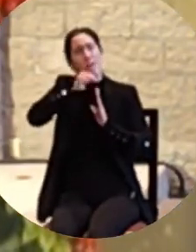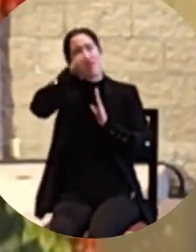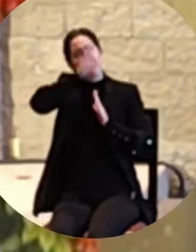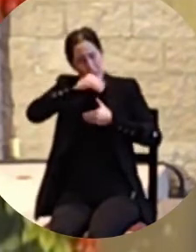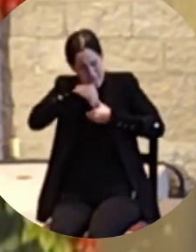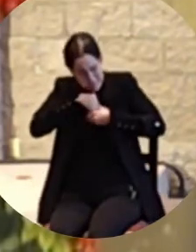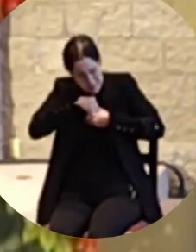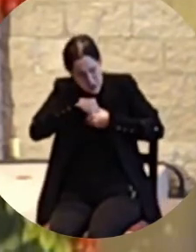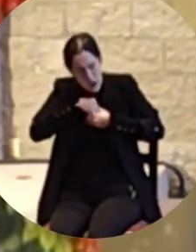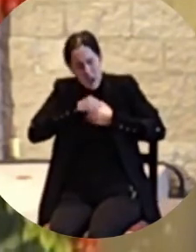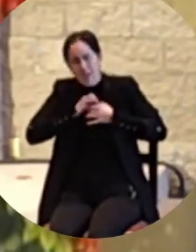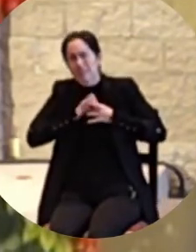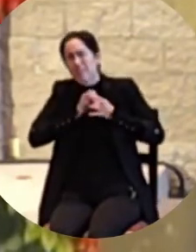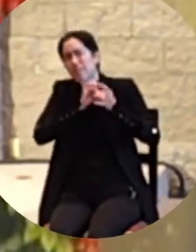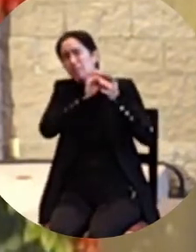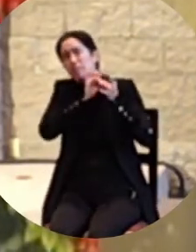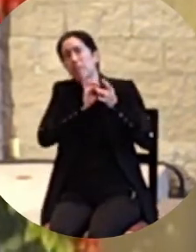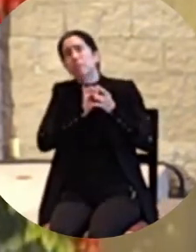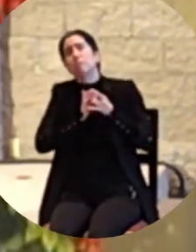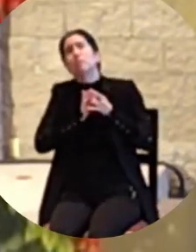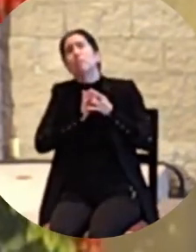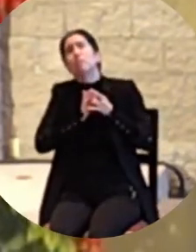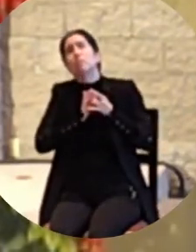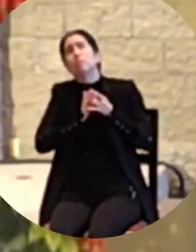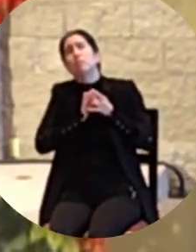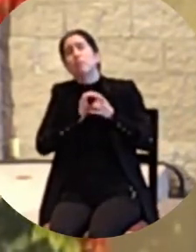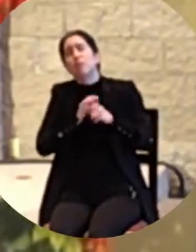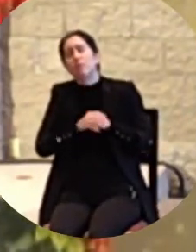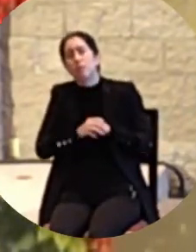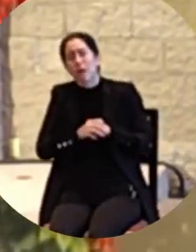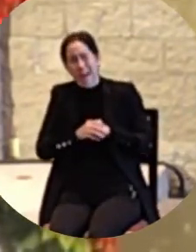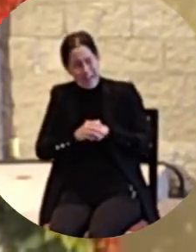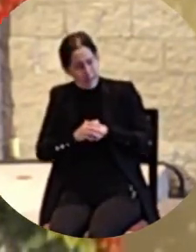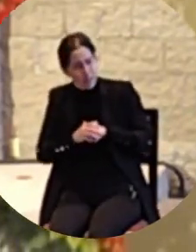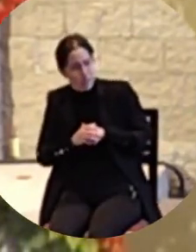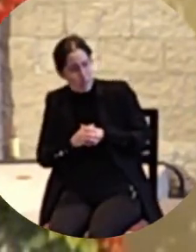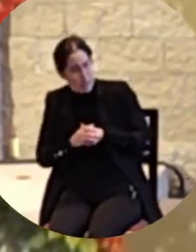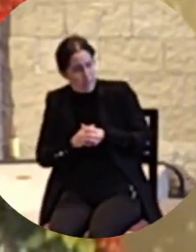I was worthy of continuing on this path.